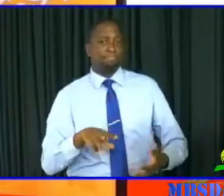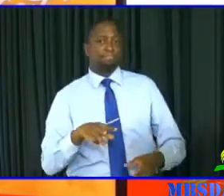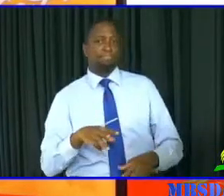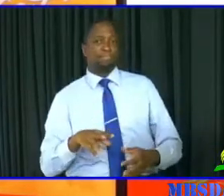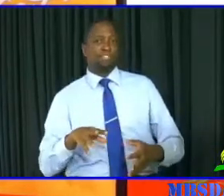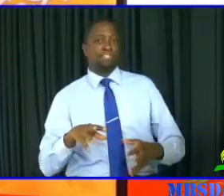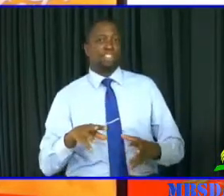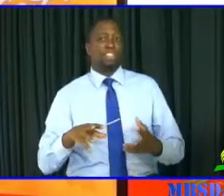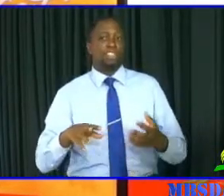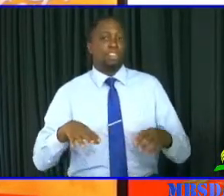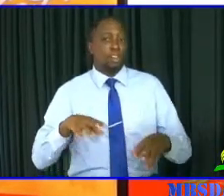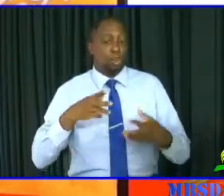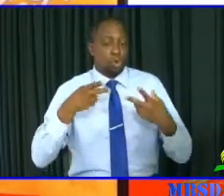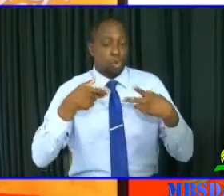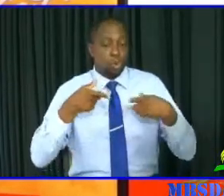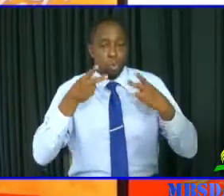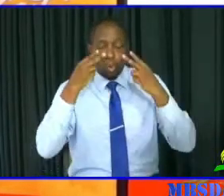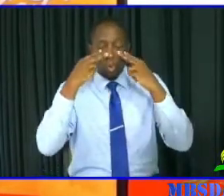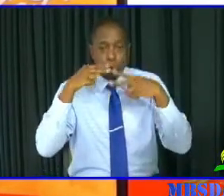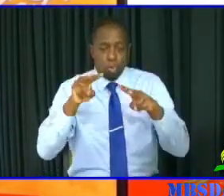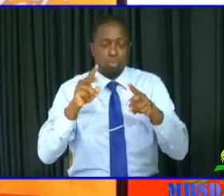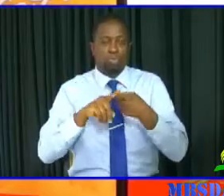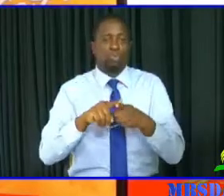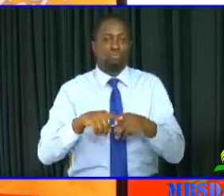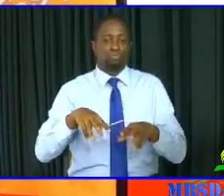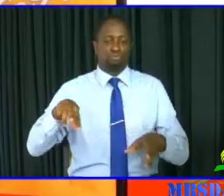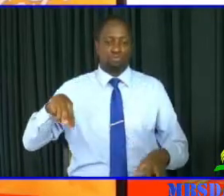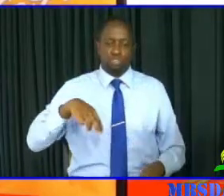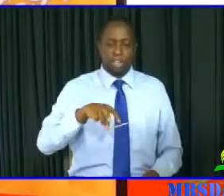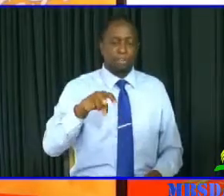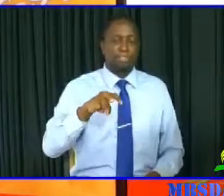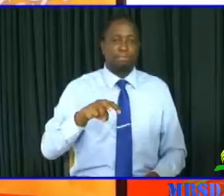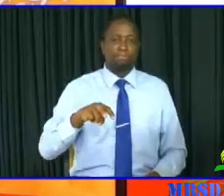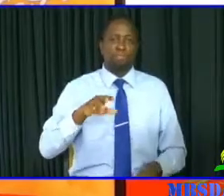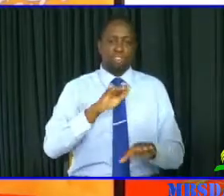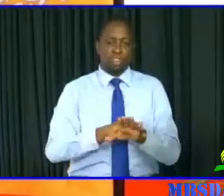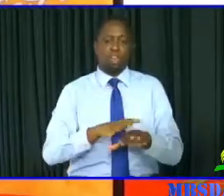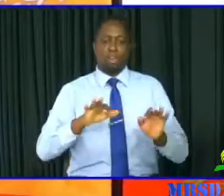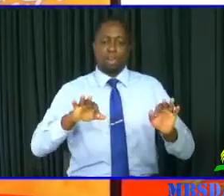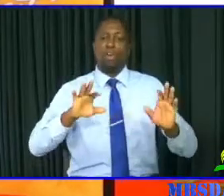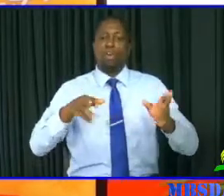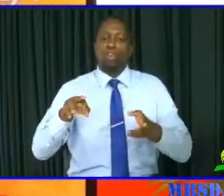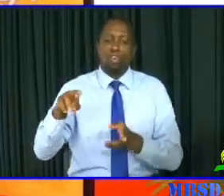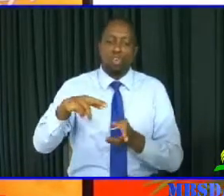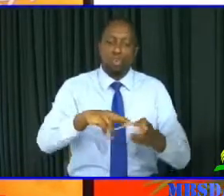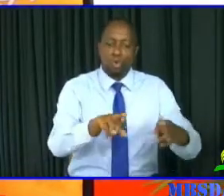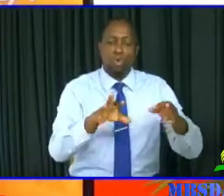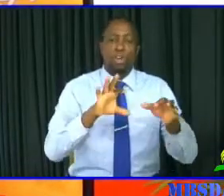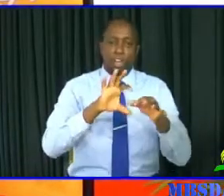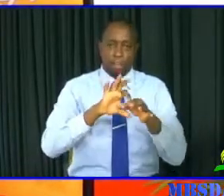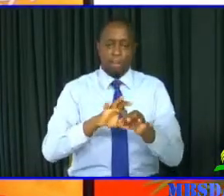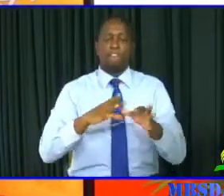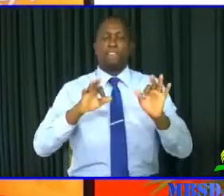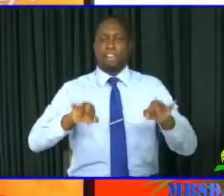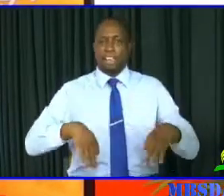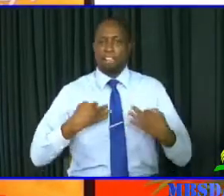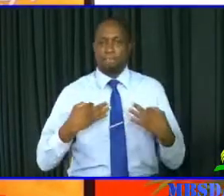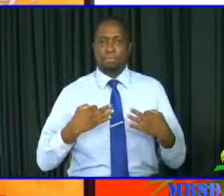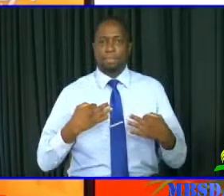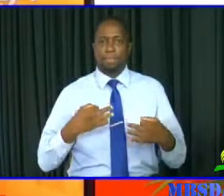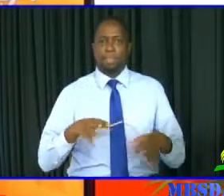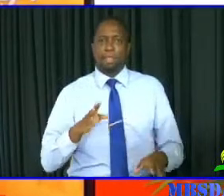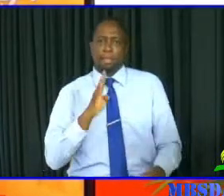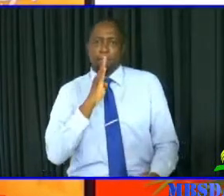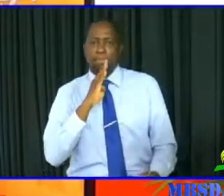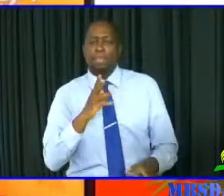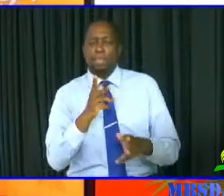the journey of life, even as expressed in Hebrews 12, We should be careful of those